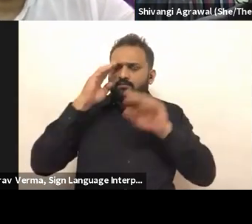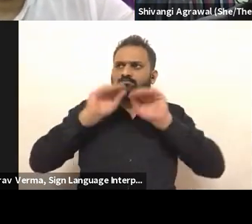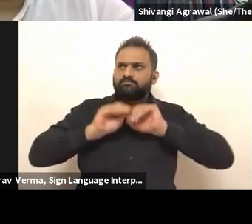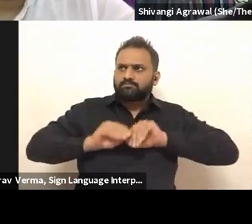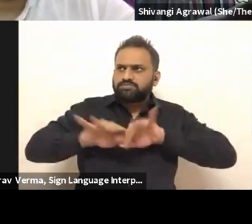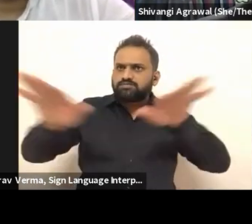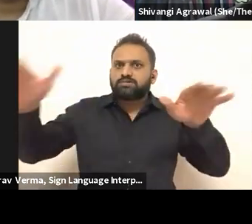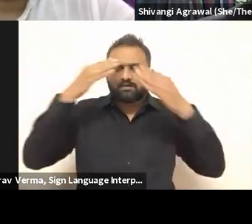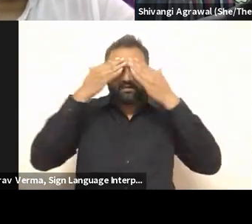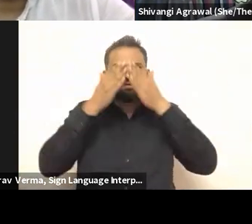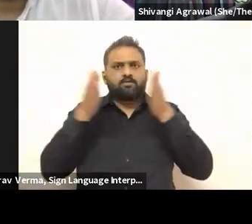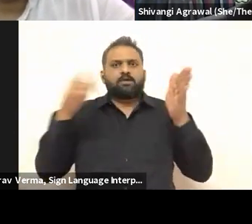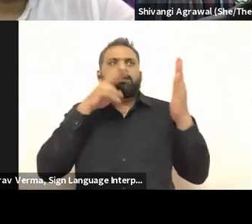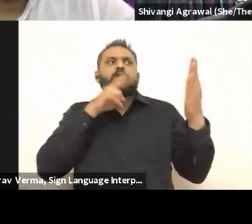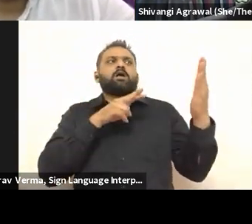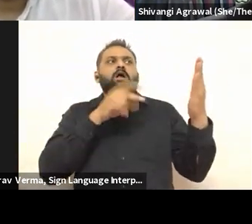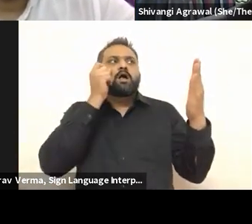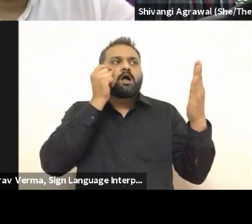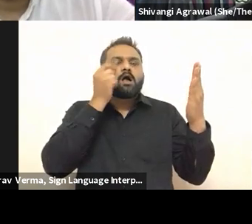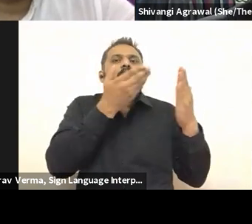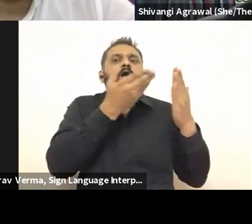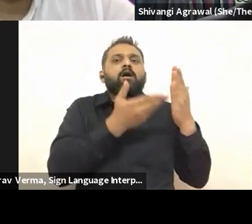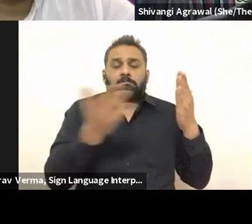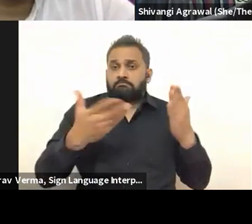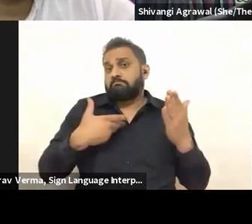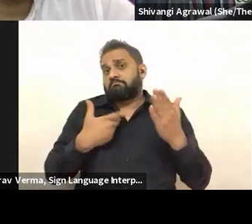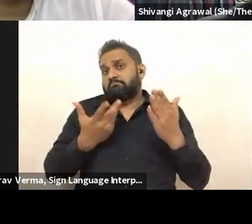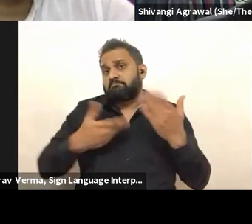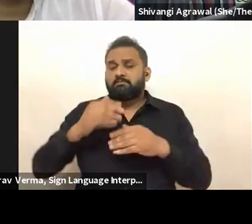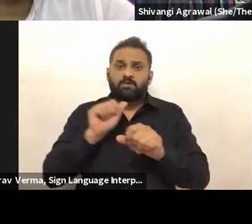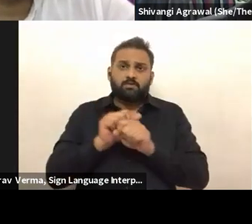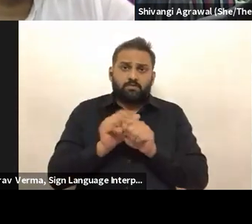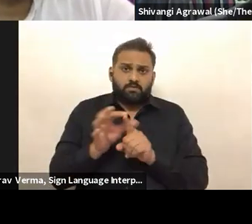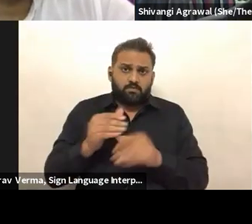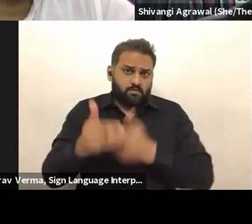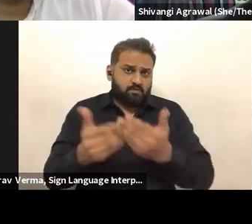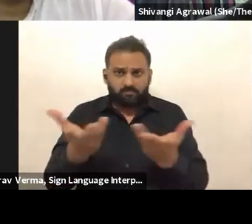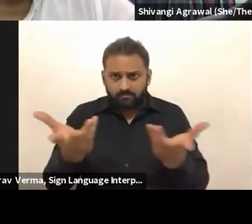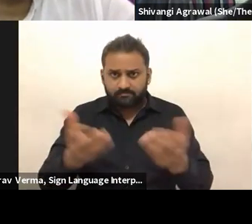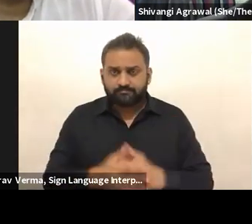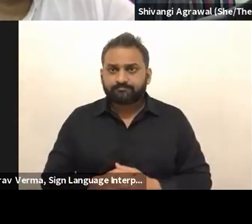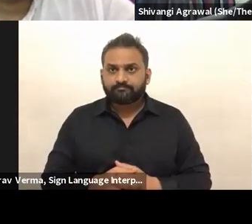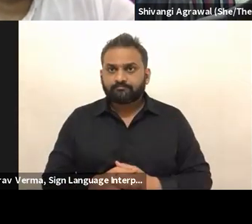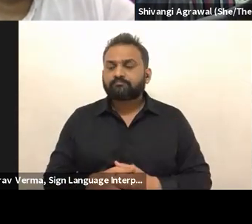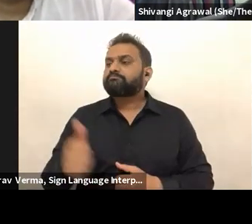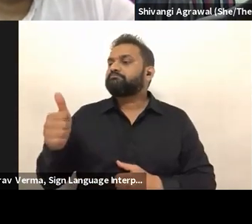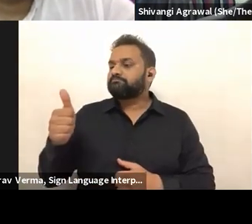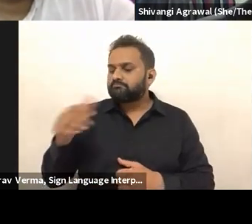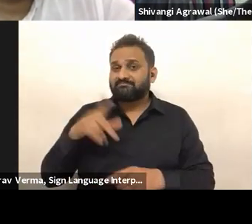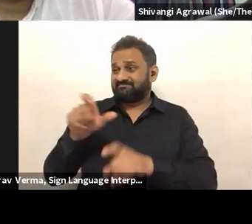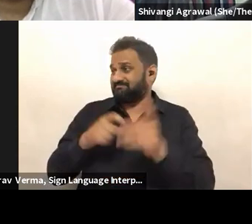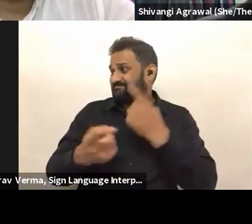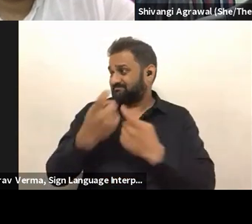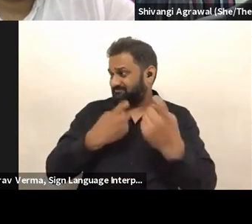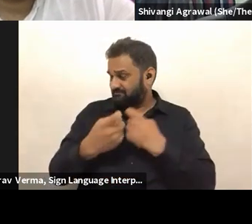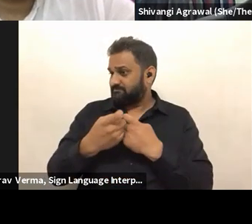really uh, that's where we are really in our journey in acceptance. Faraz, people are asking where